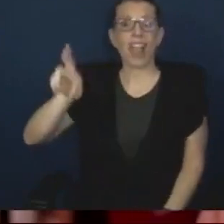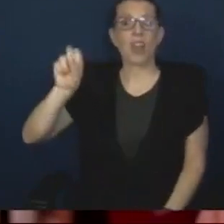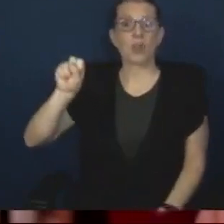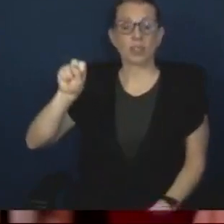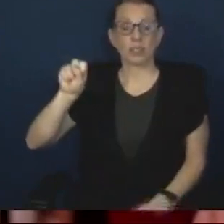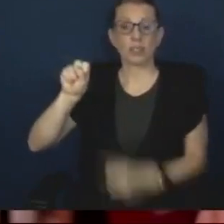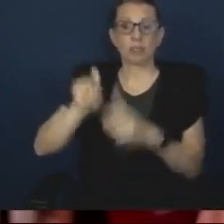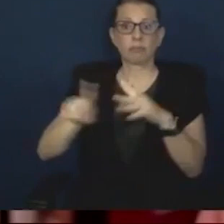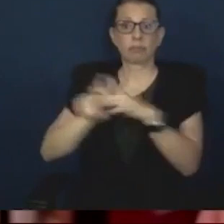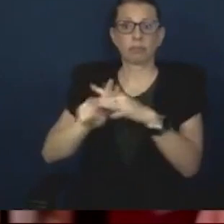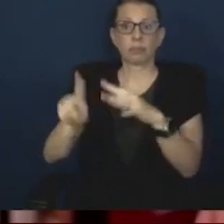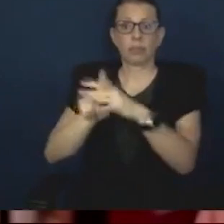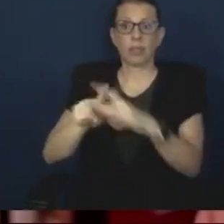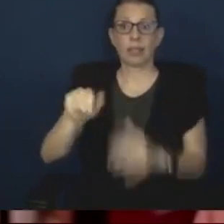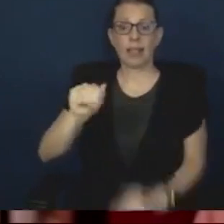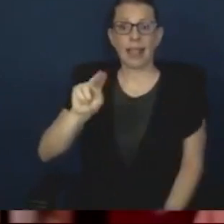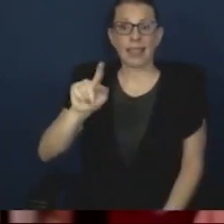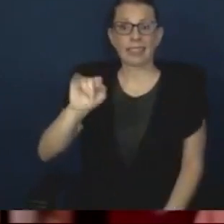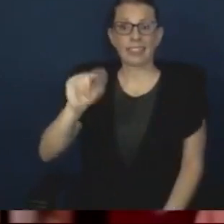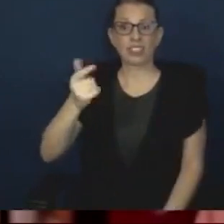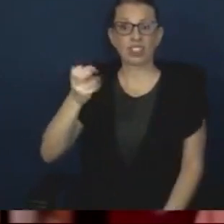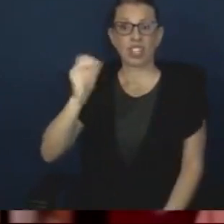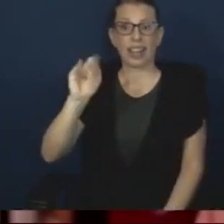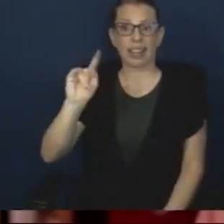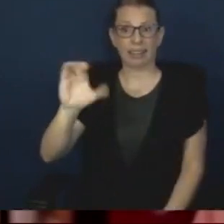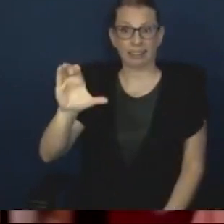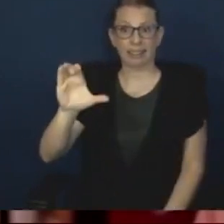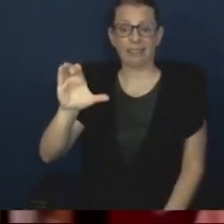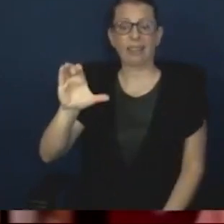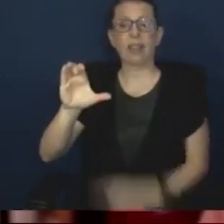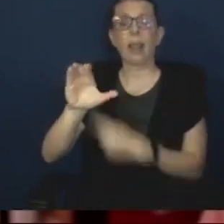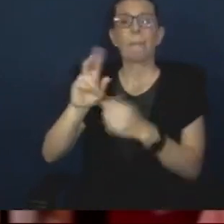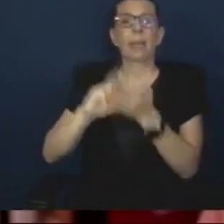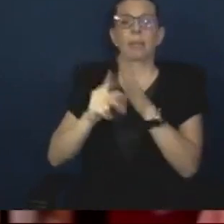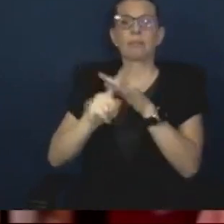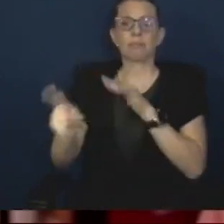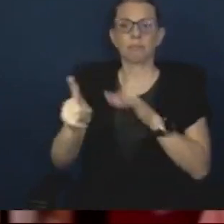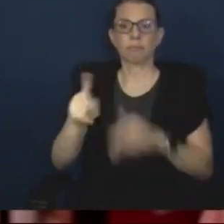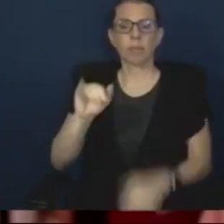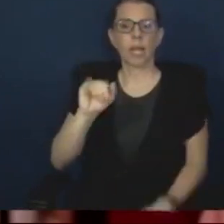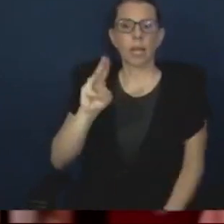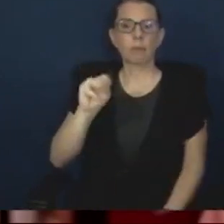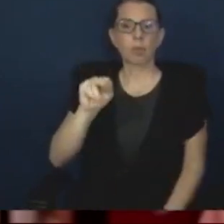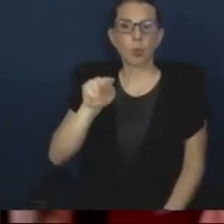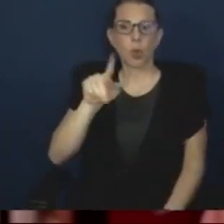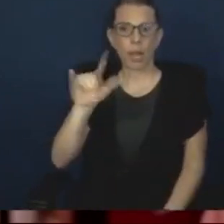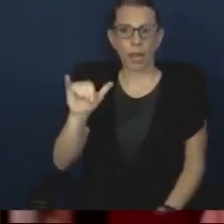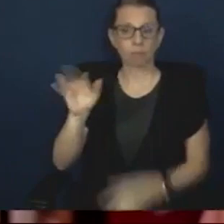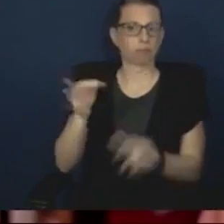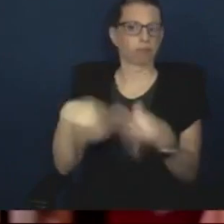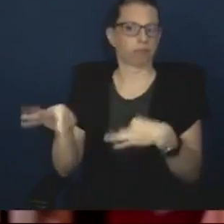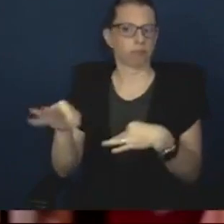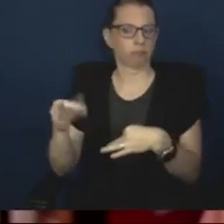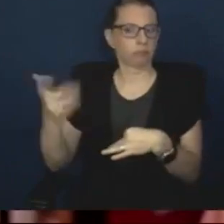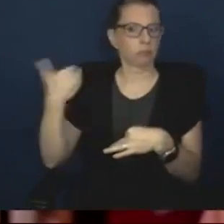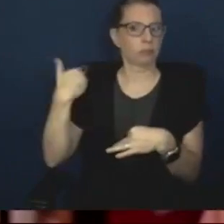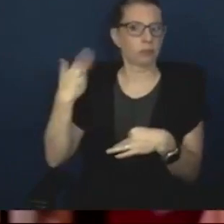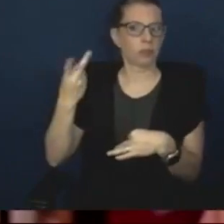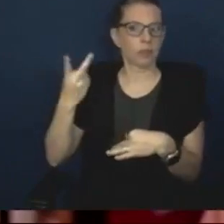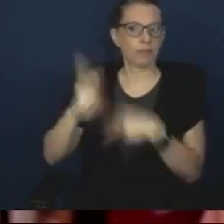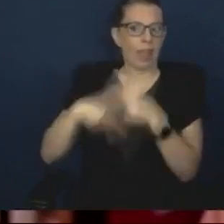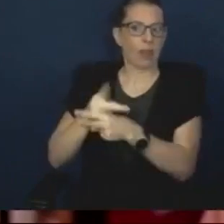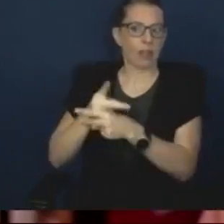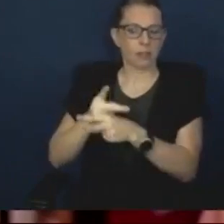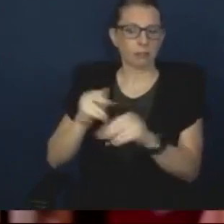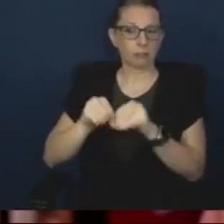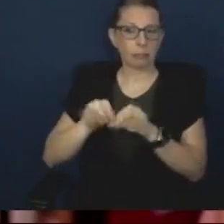These are antigenic variants that escape immunity. They displace previous variants, they transmit very well through the